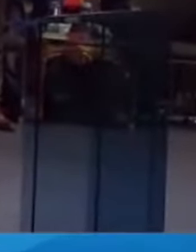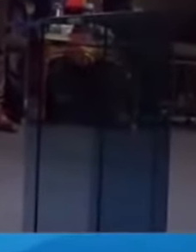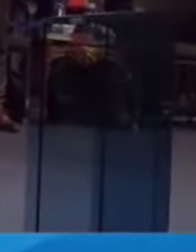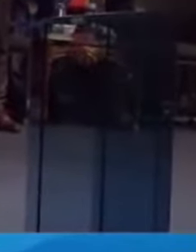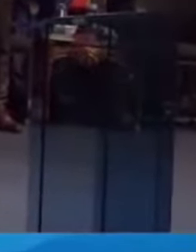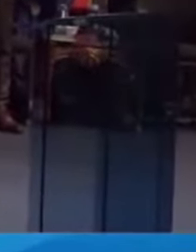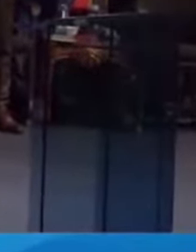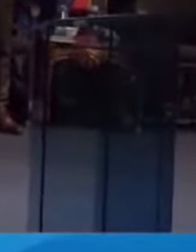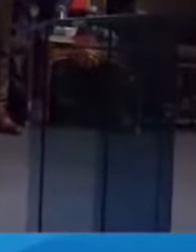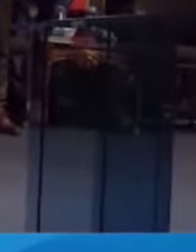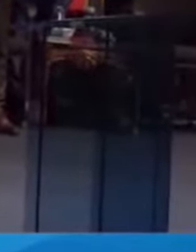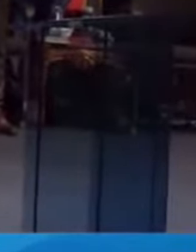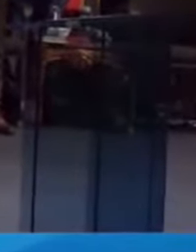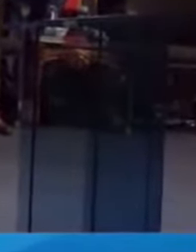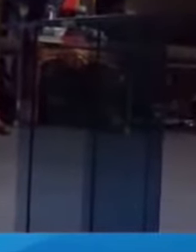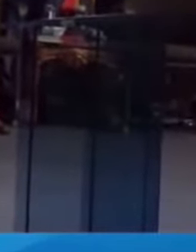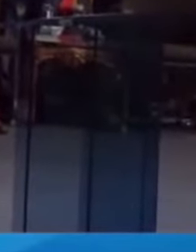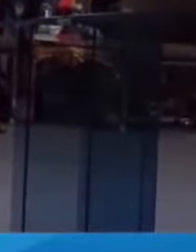your